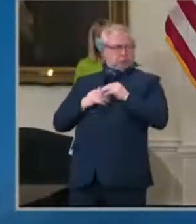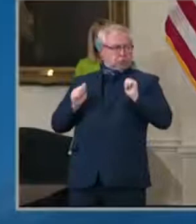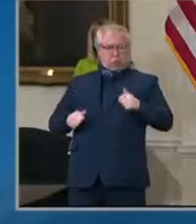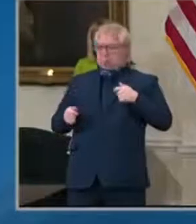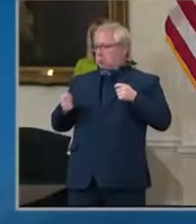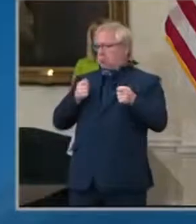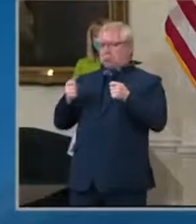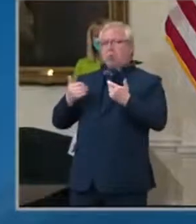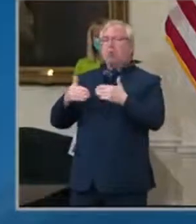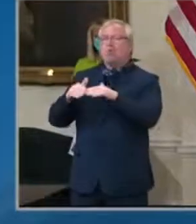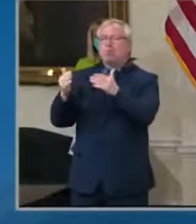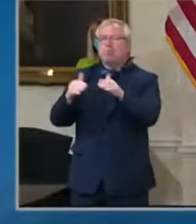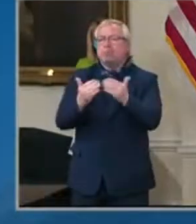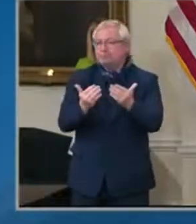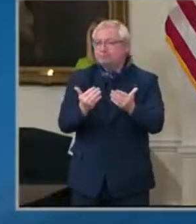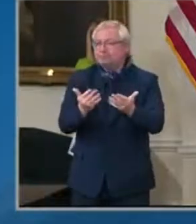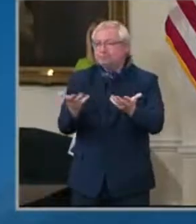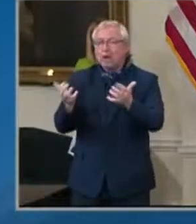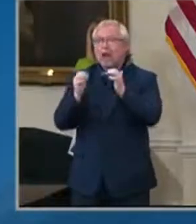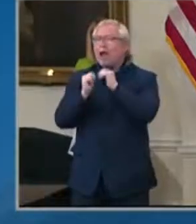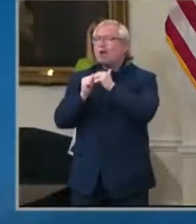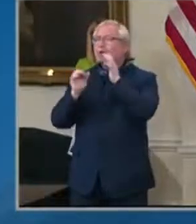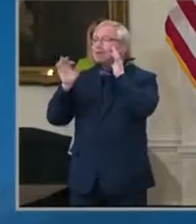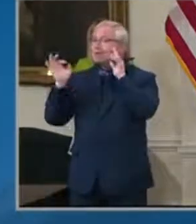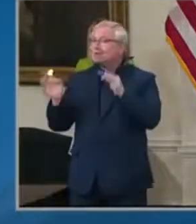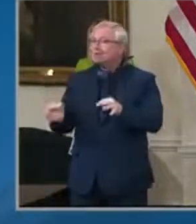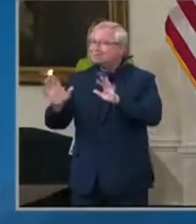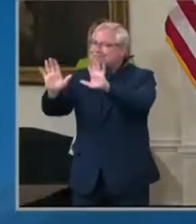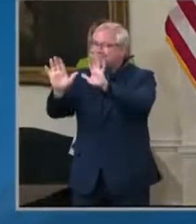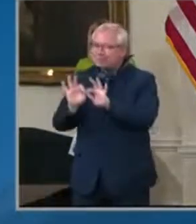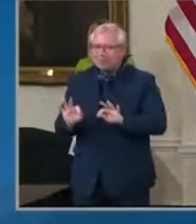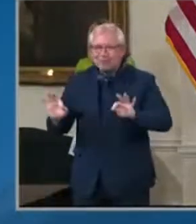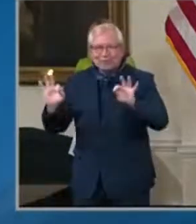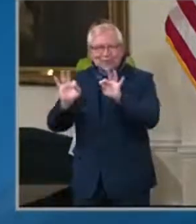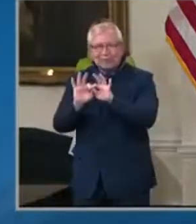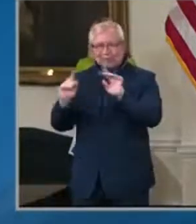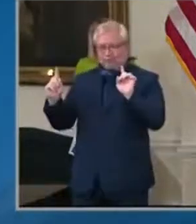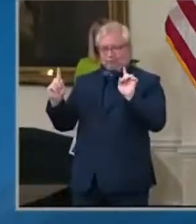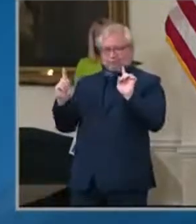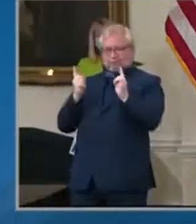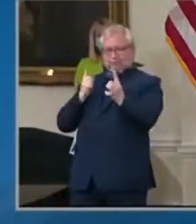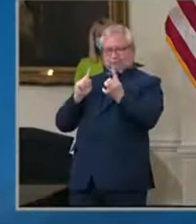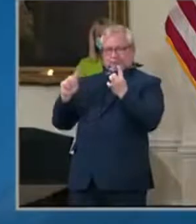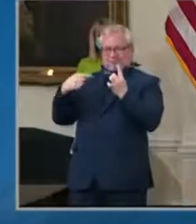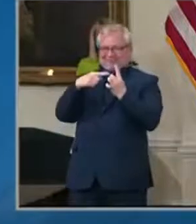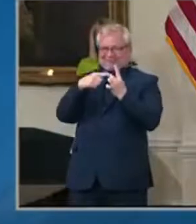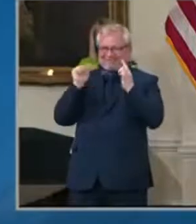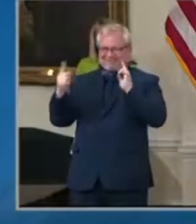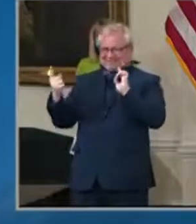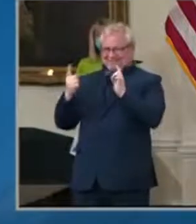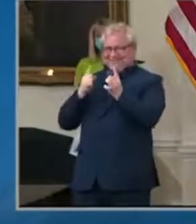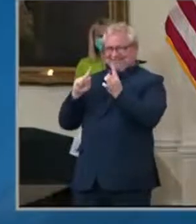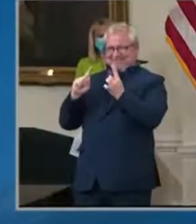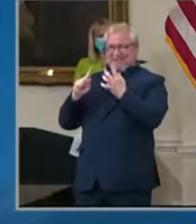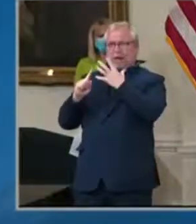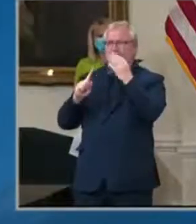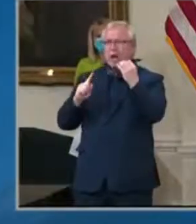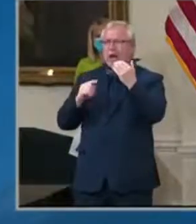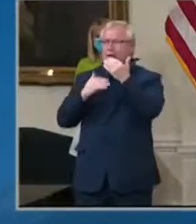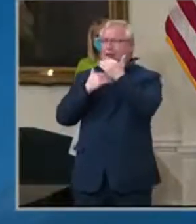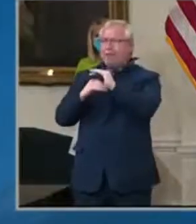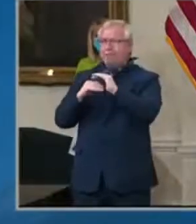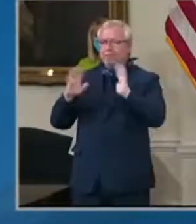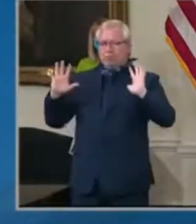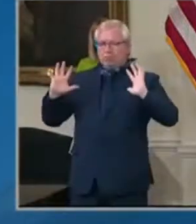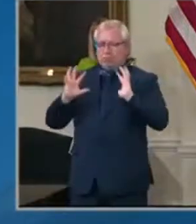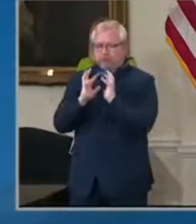ability to continue physical distancing and to continue to limit person-to-person contact.